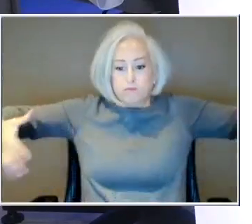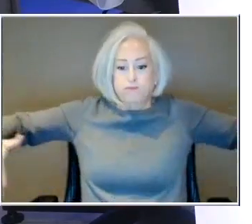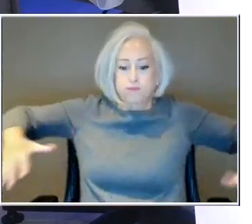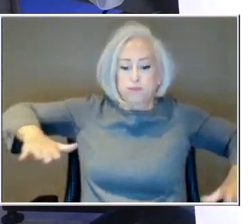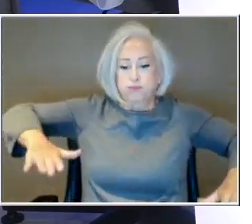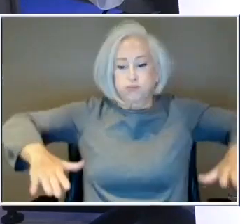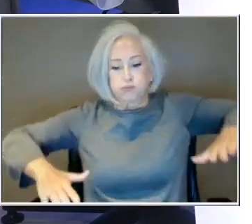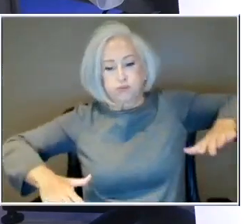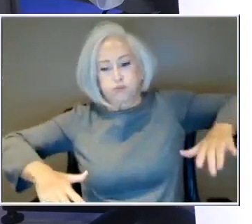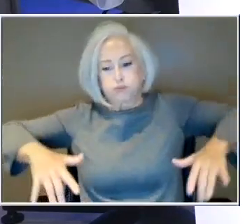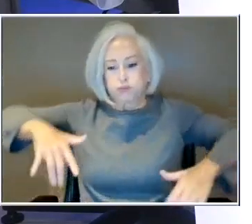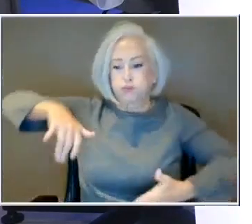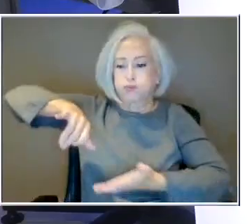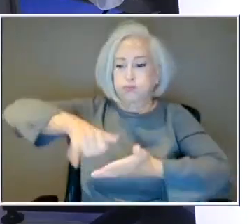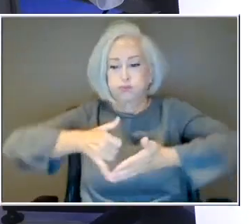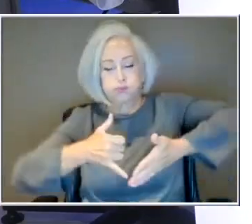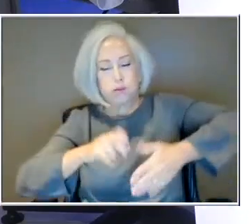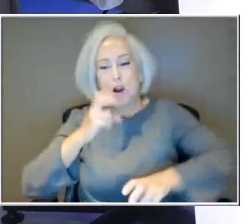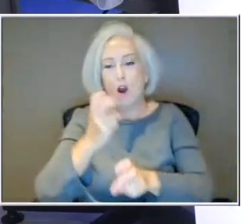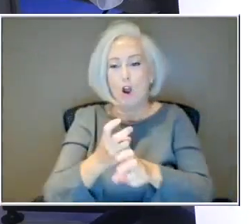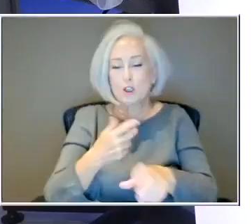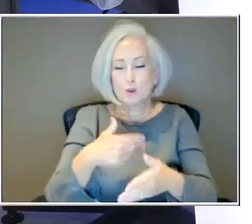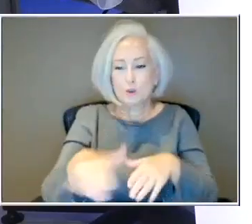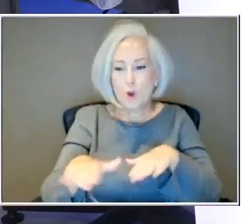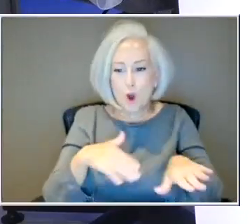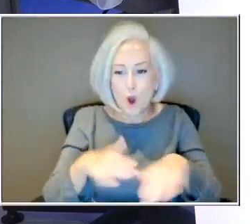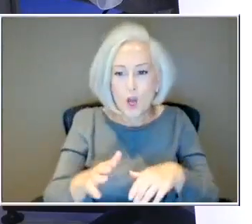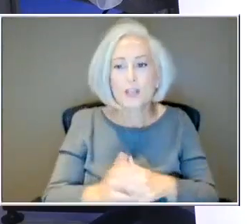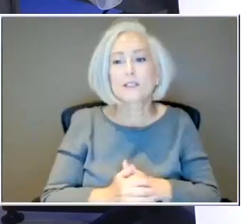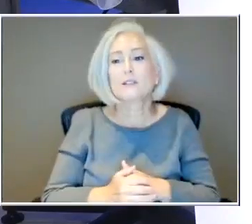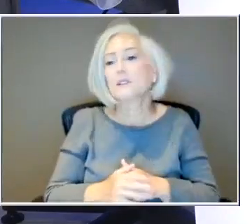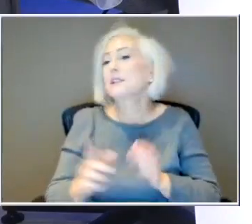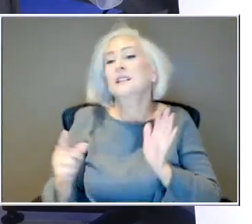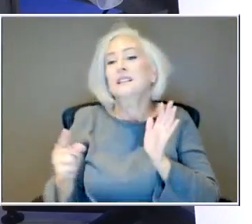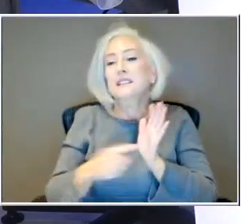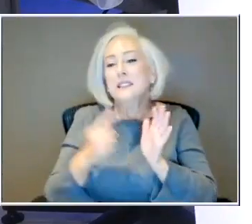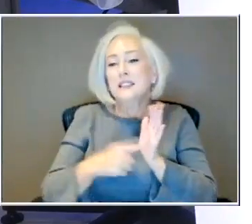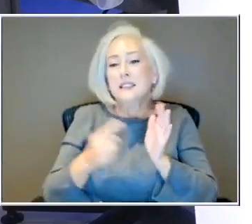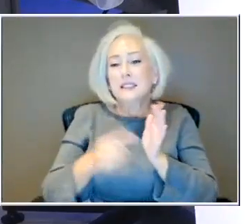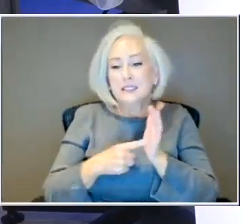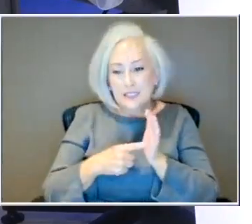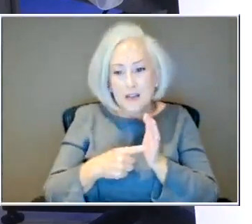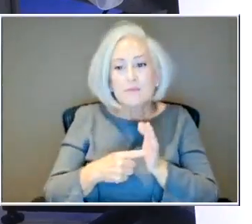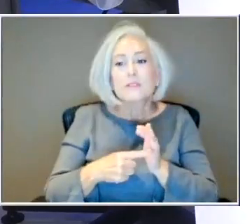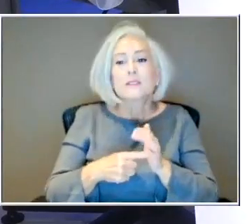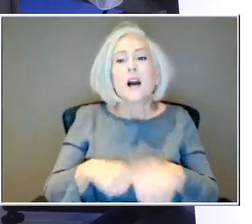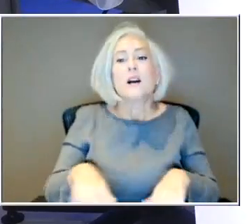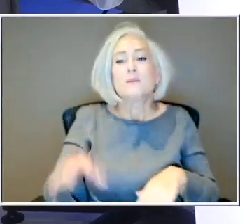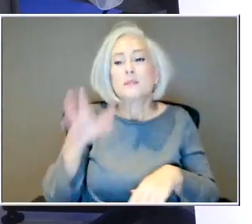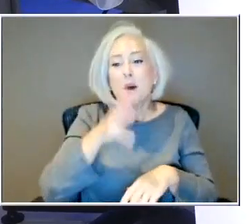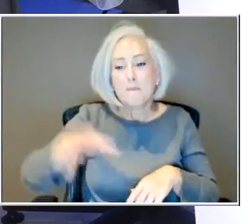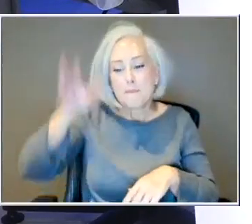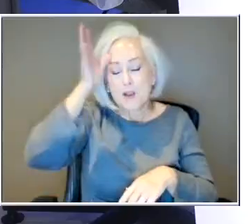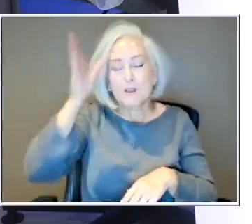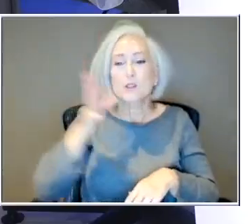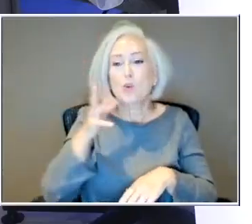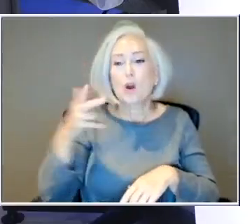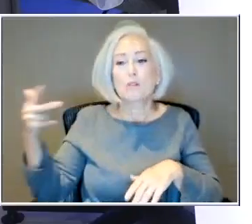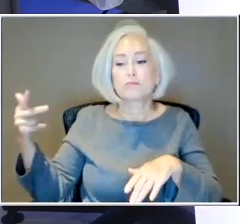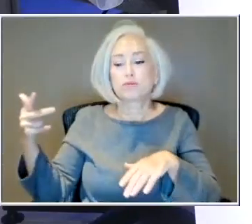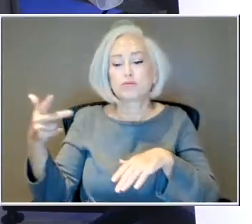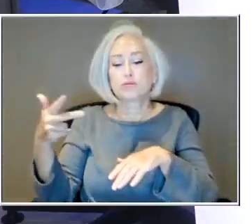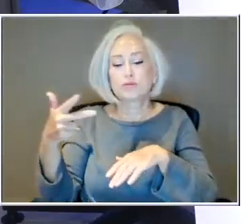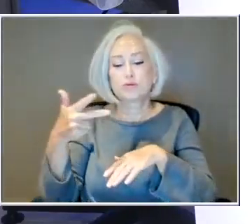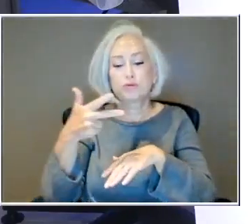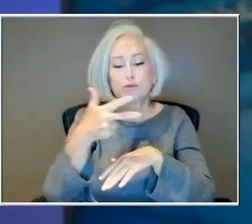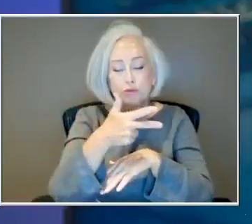trick-or-treating in different neighborhoods and then trailing their kids in their car instead of getting out and walking through the neighborhood. What's the problem with